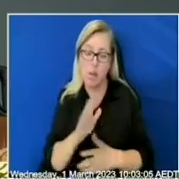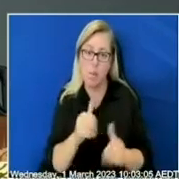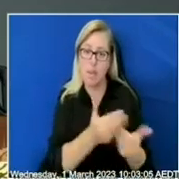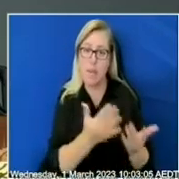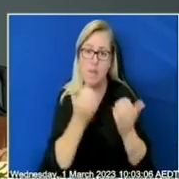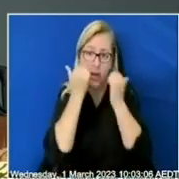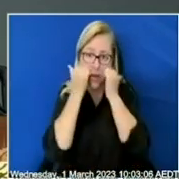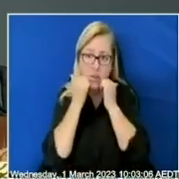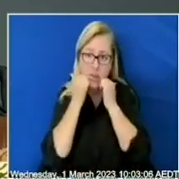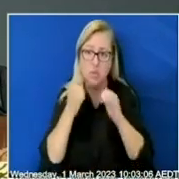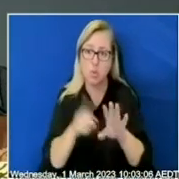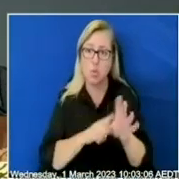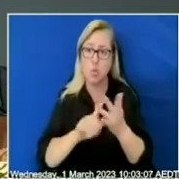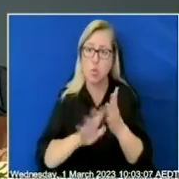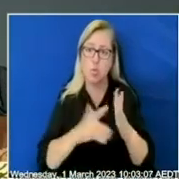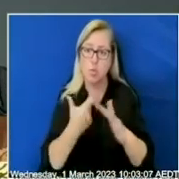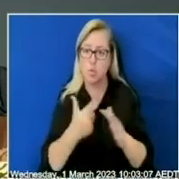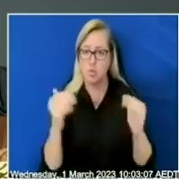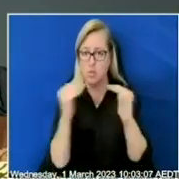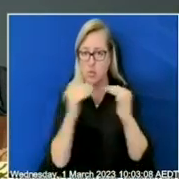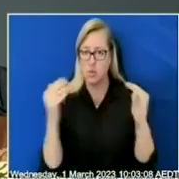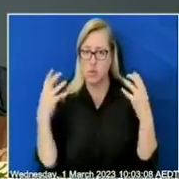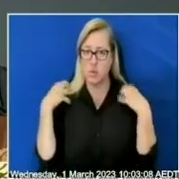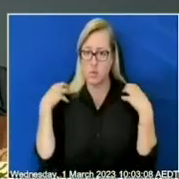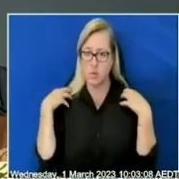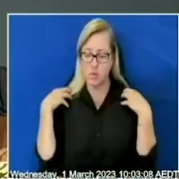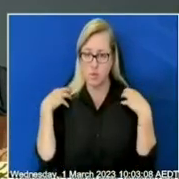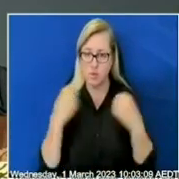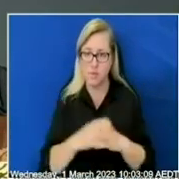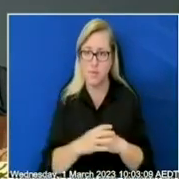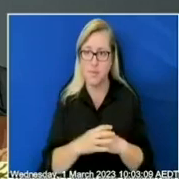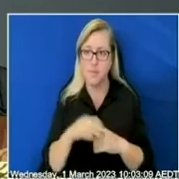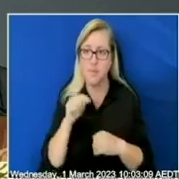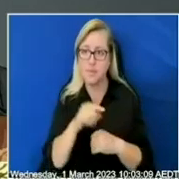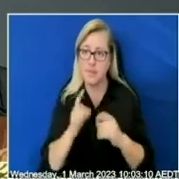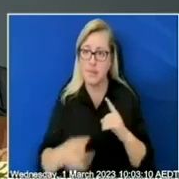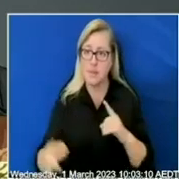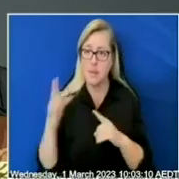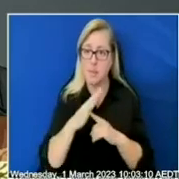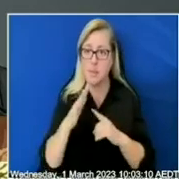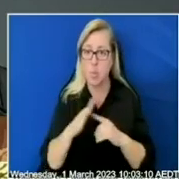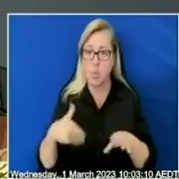The important work in this hearing block follows on from the December hearings.